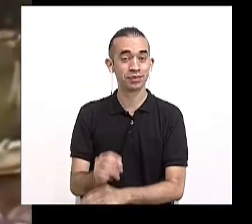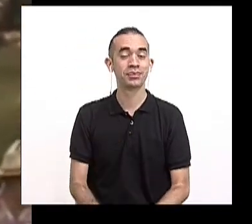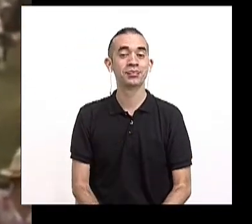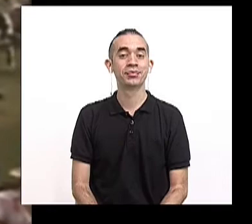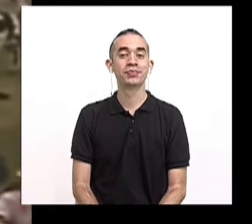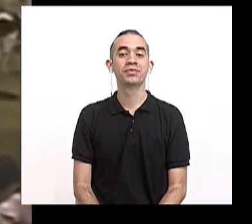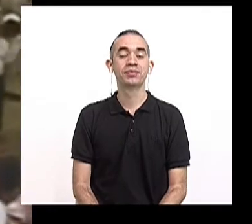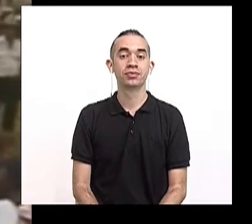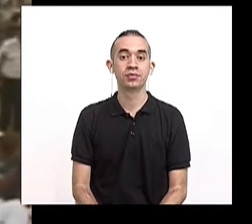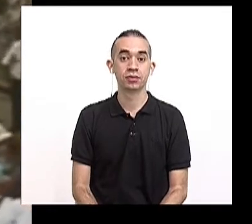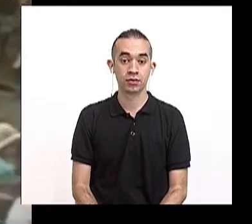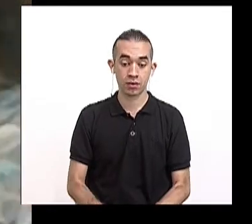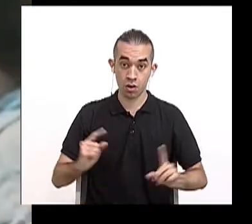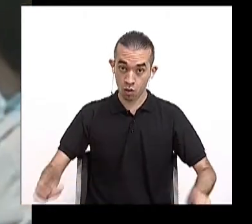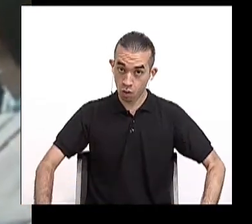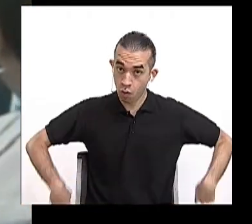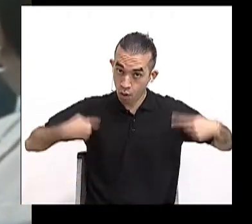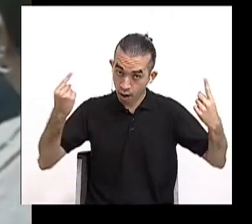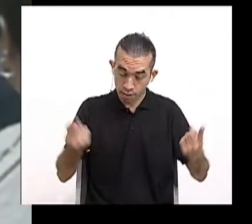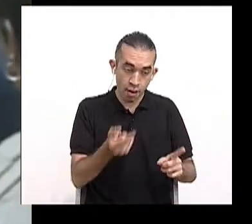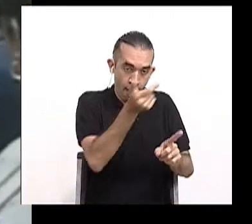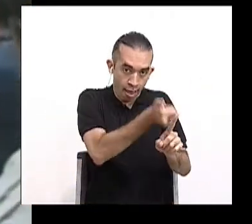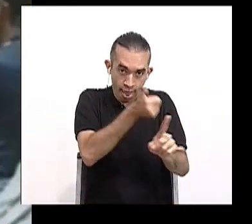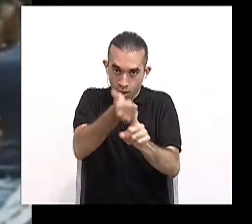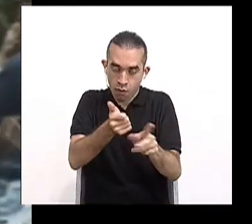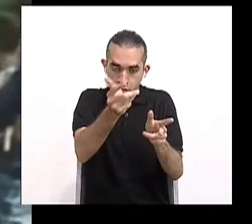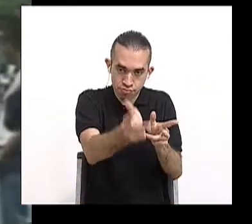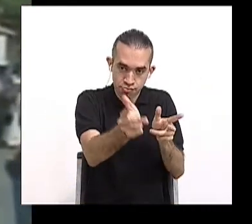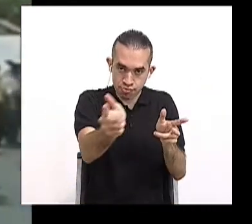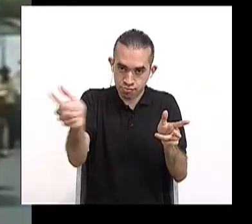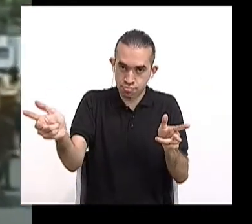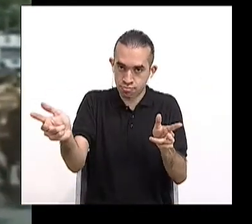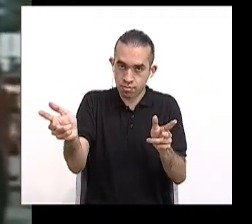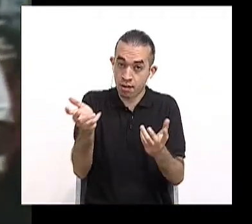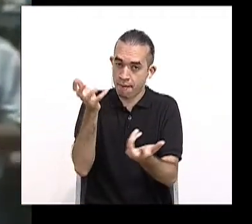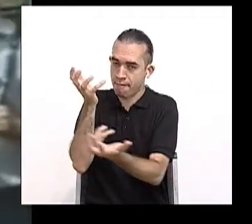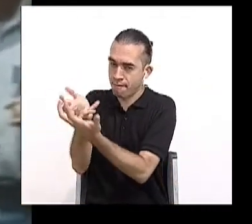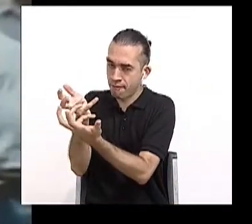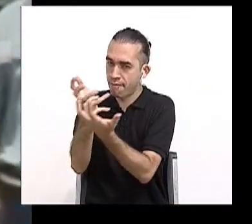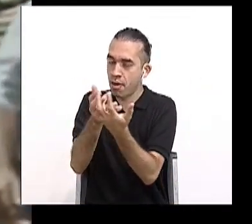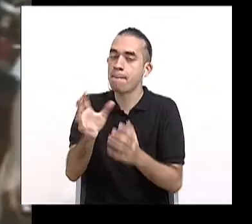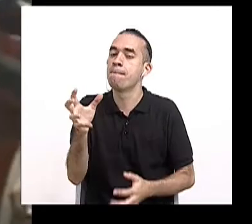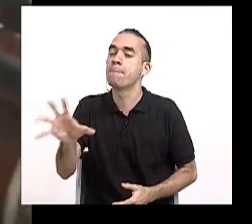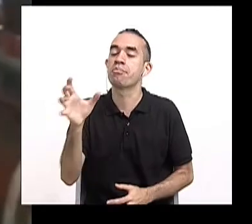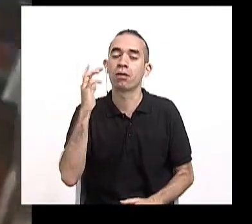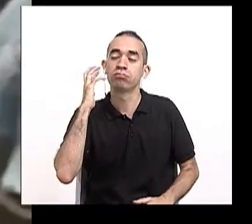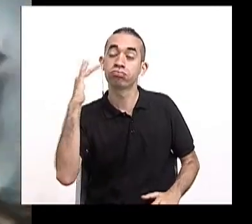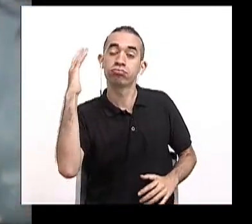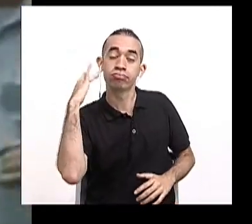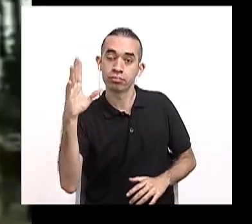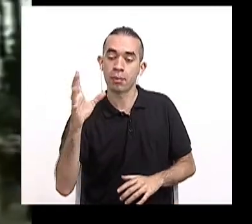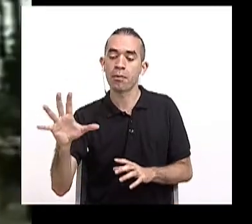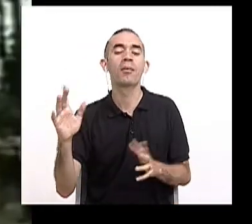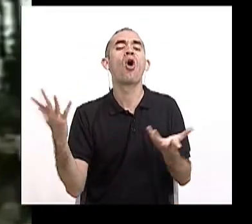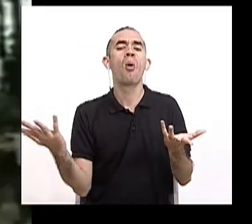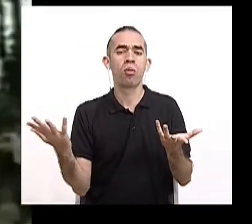stars, and to this day, annual contests reward the most creative artists in this tradition.